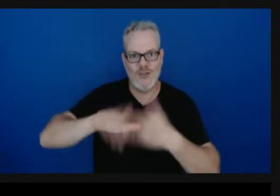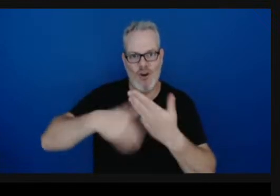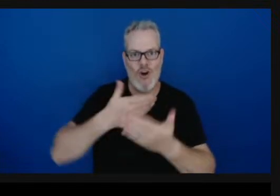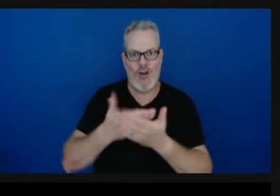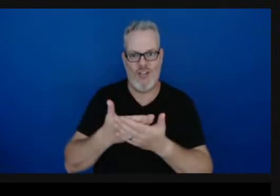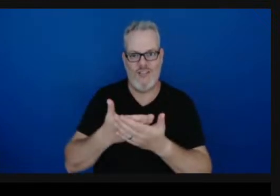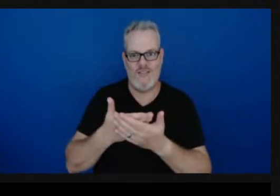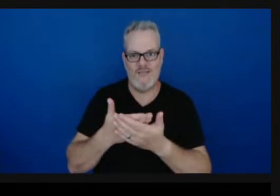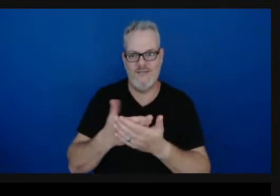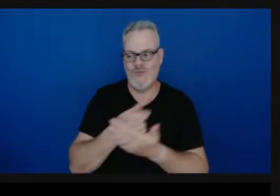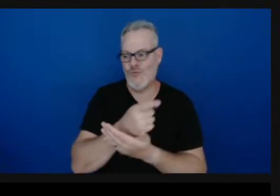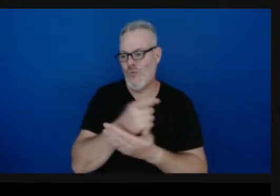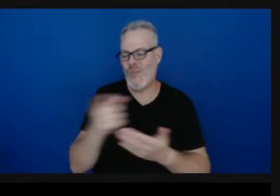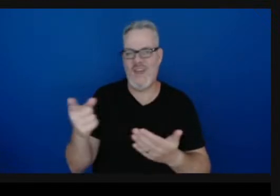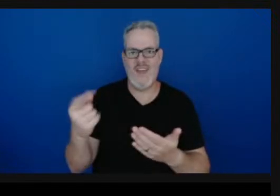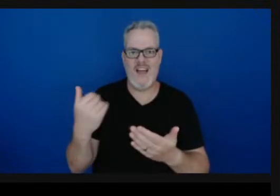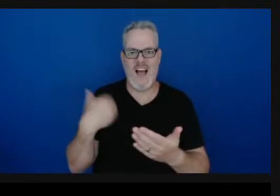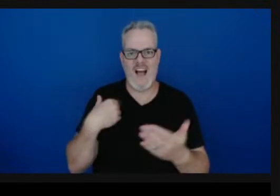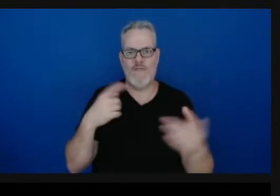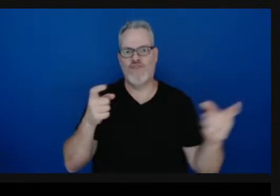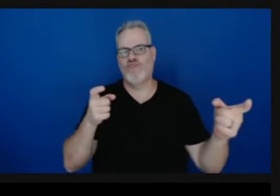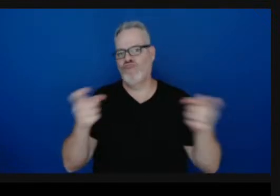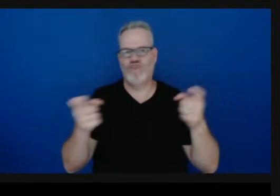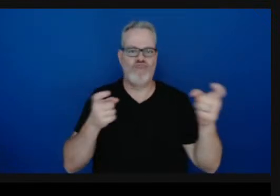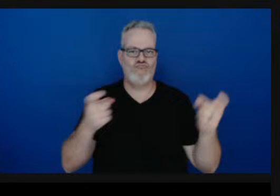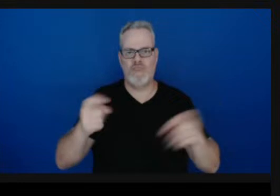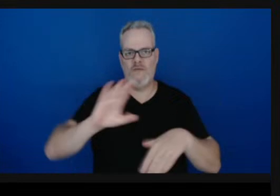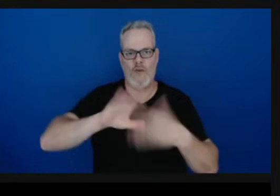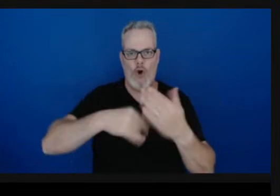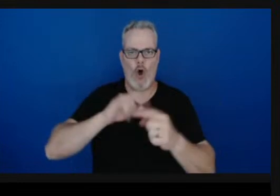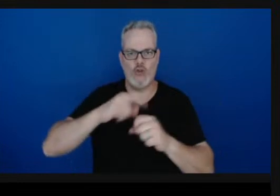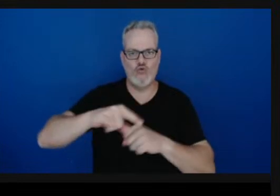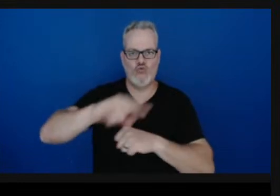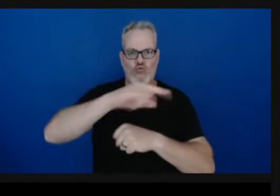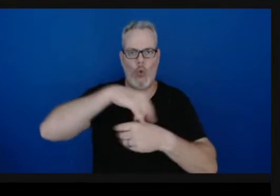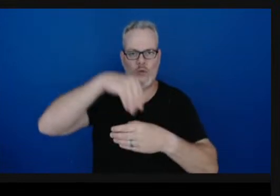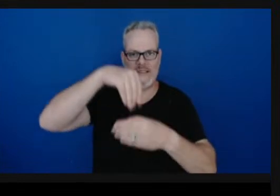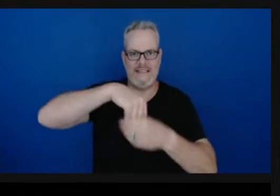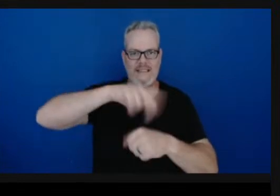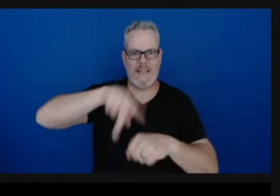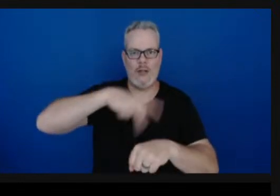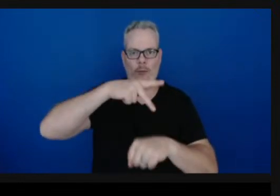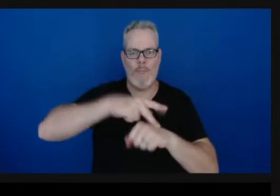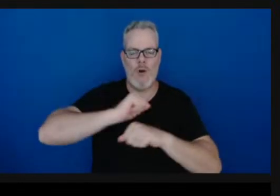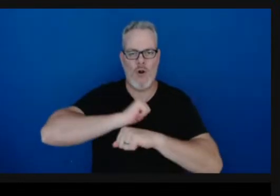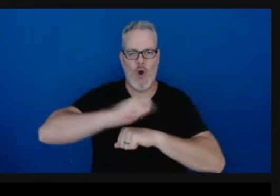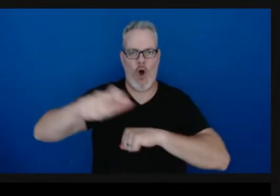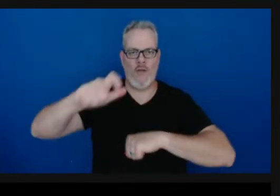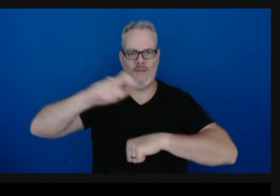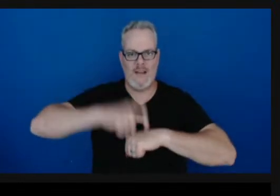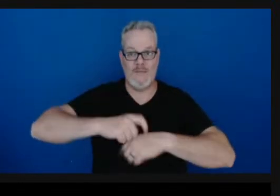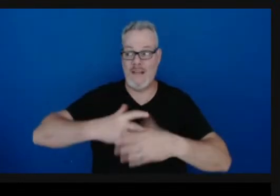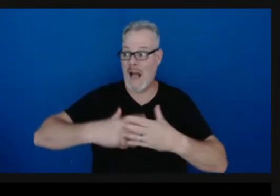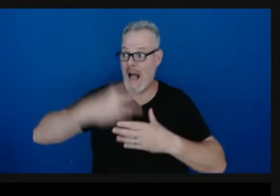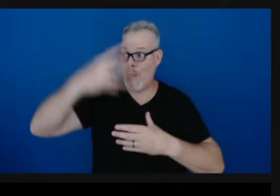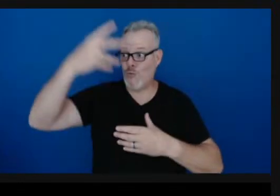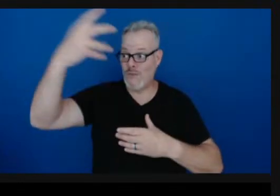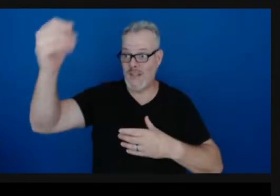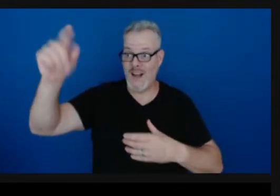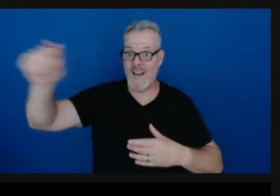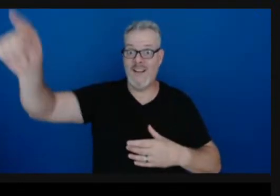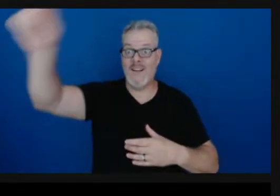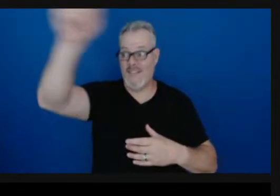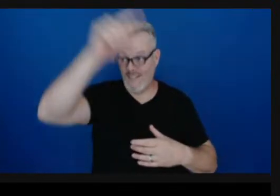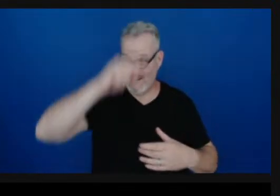have a monopoly on the drone footage inside the park at all times. Outside of the park, there is some things